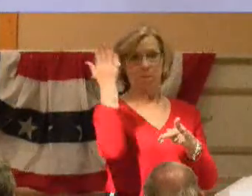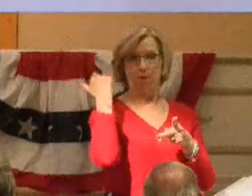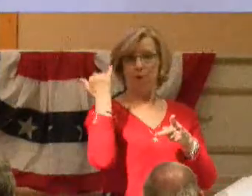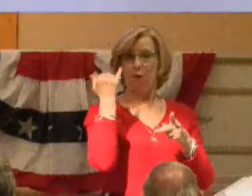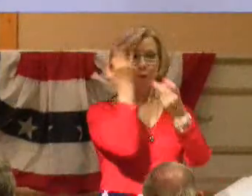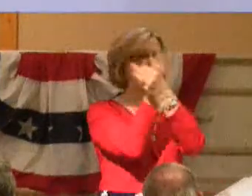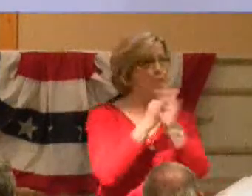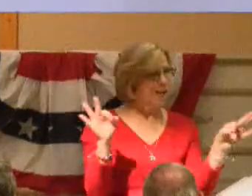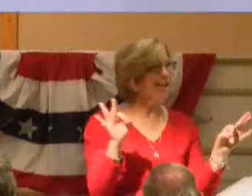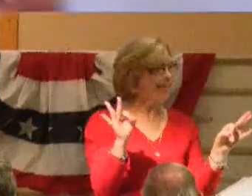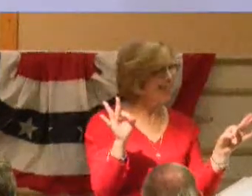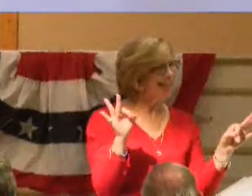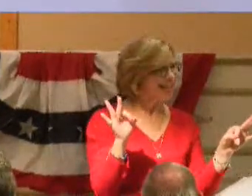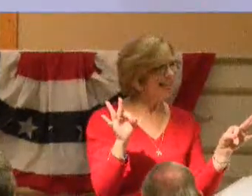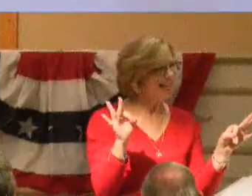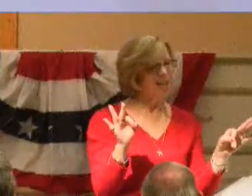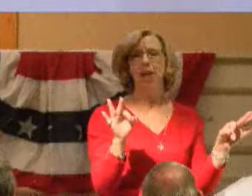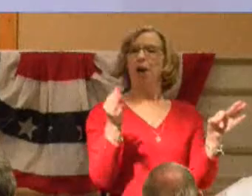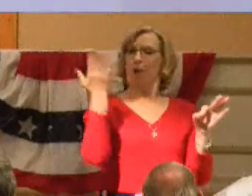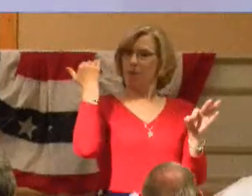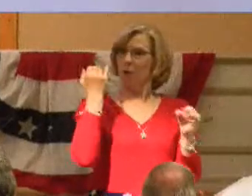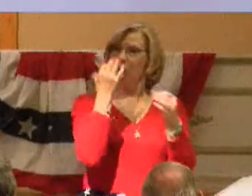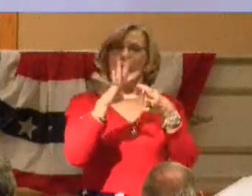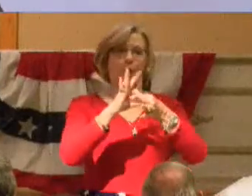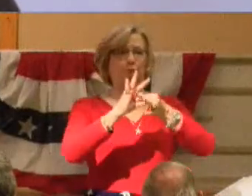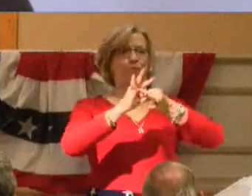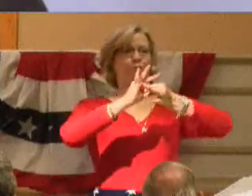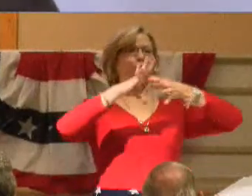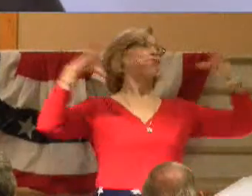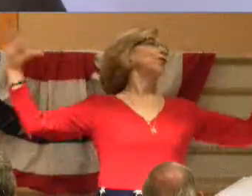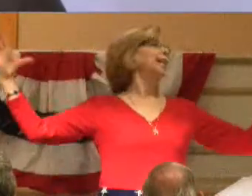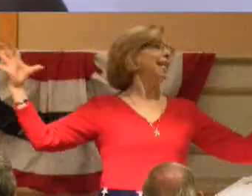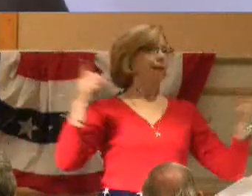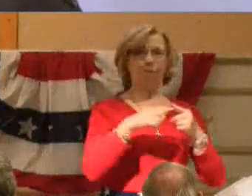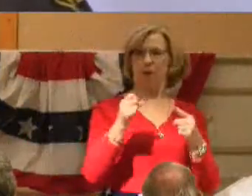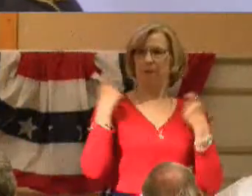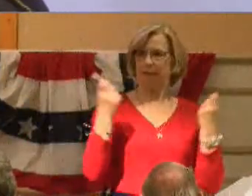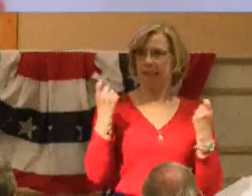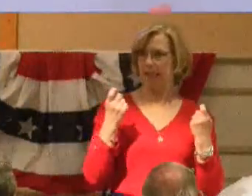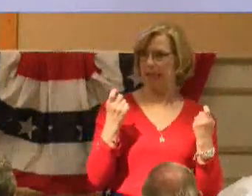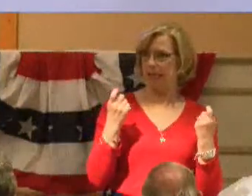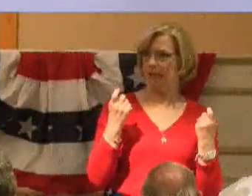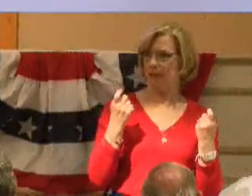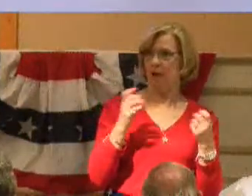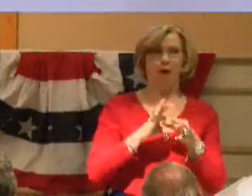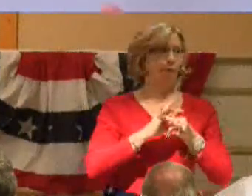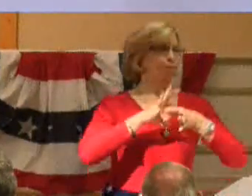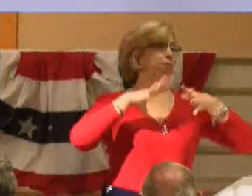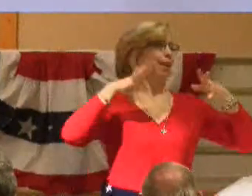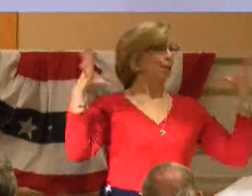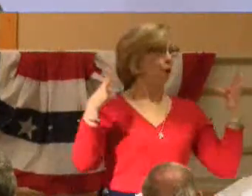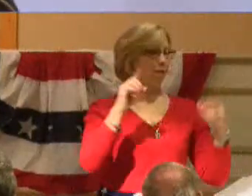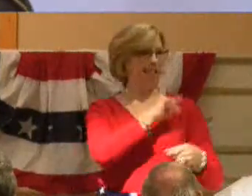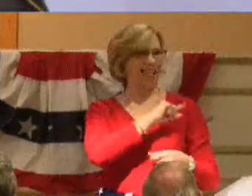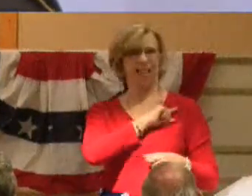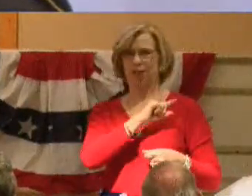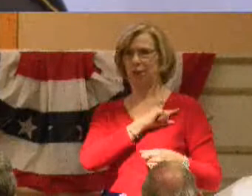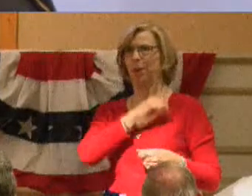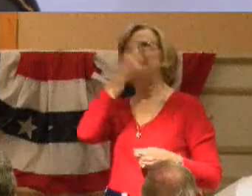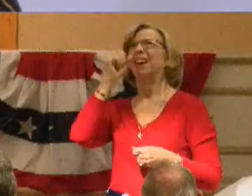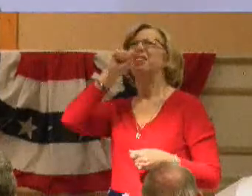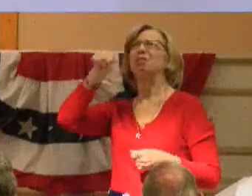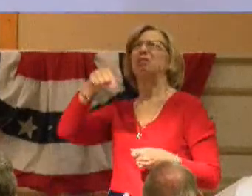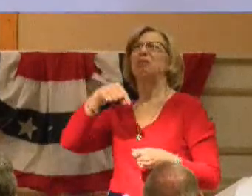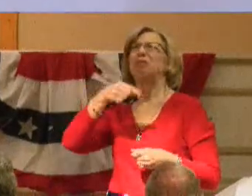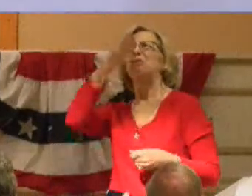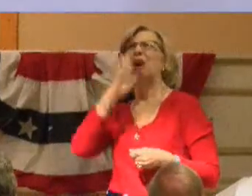free, once released from this bondage of even sin, once released from their guilt through the grace of